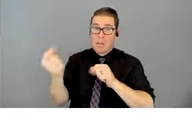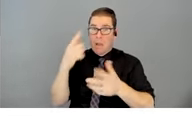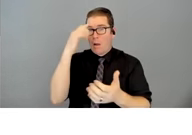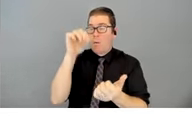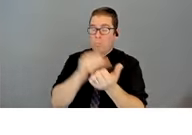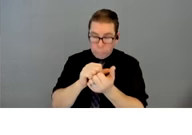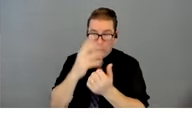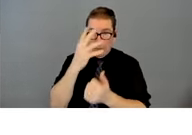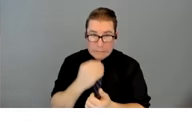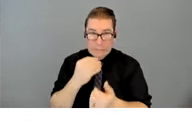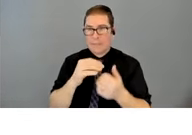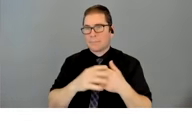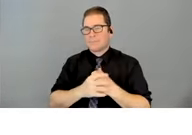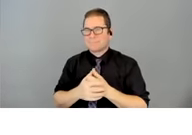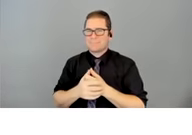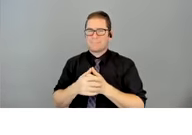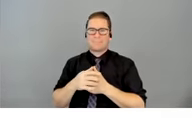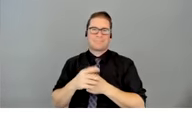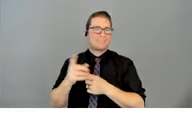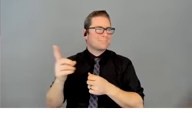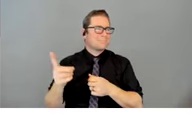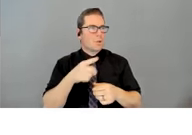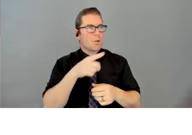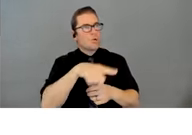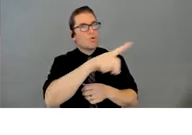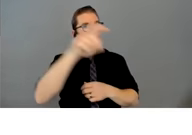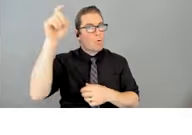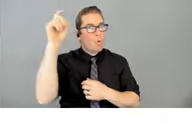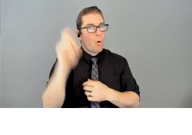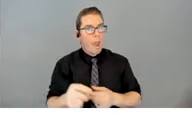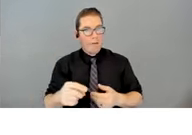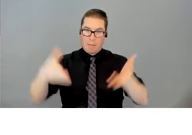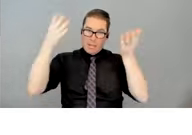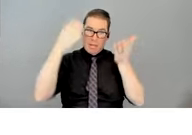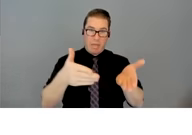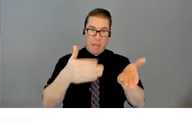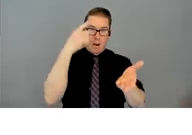see. You must be present to win Lydia's prize burritos.